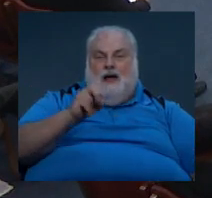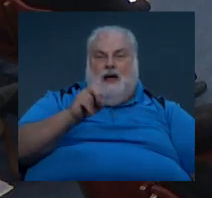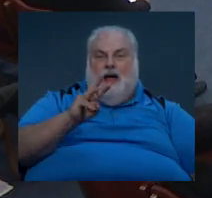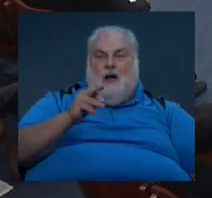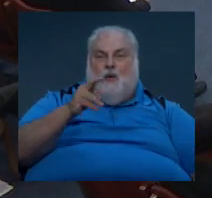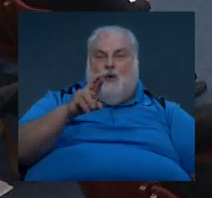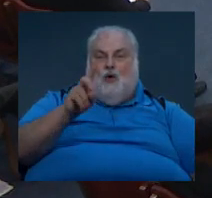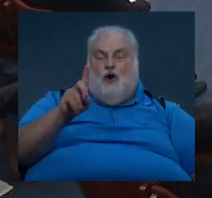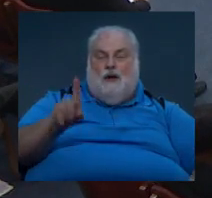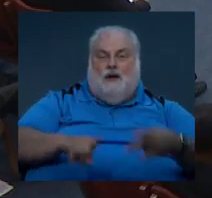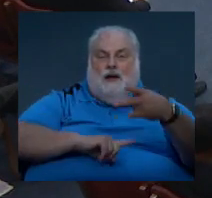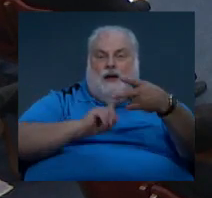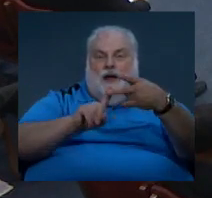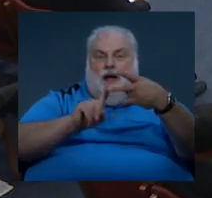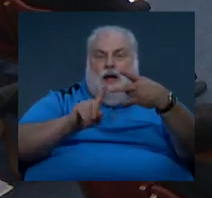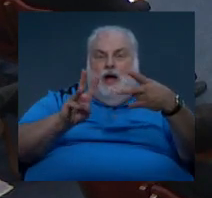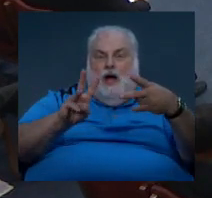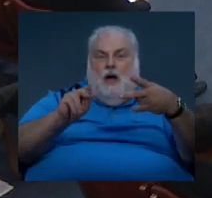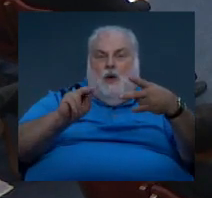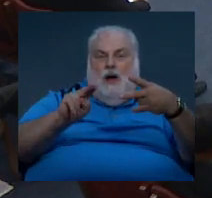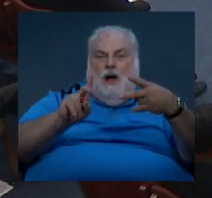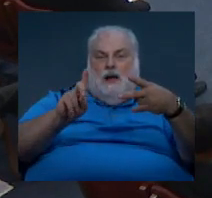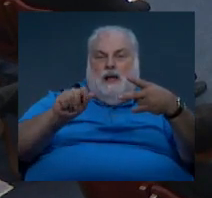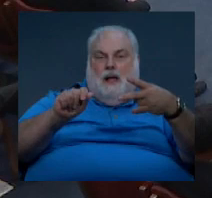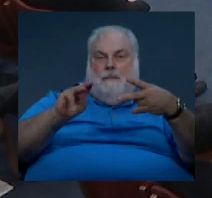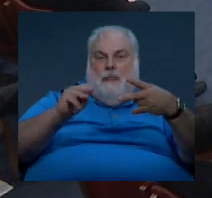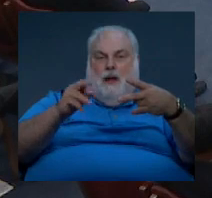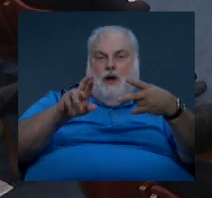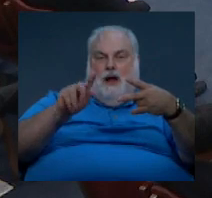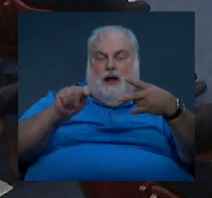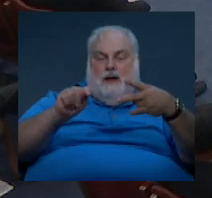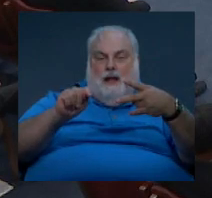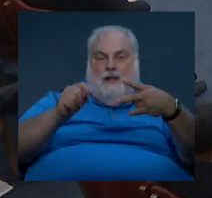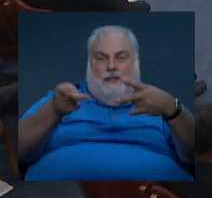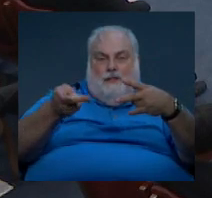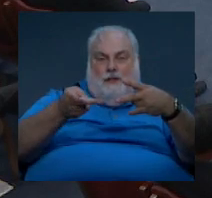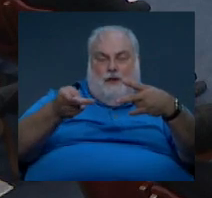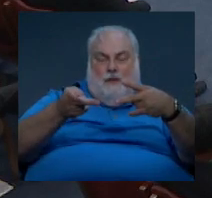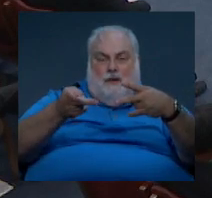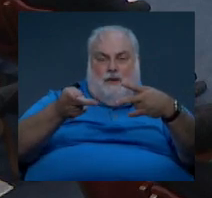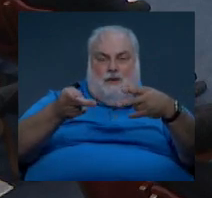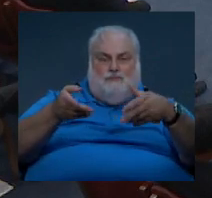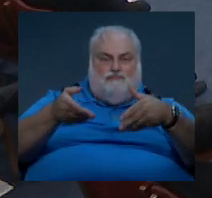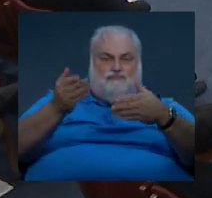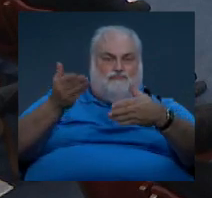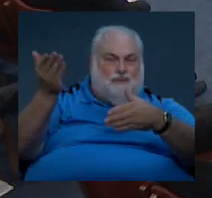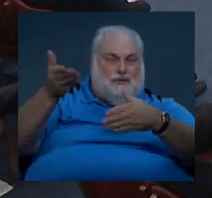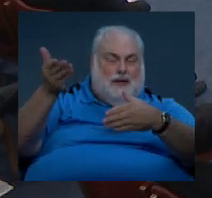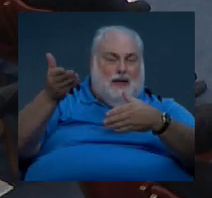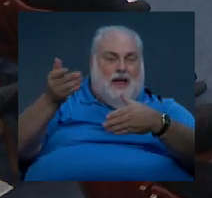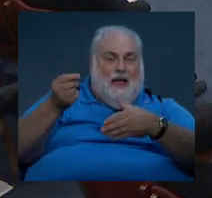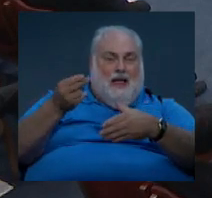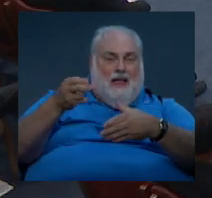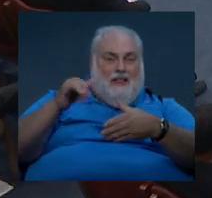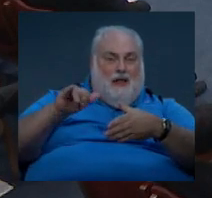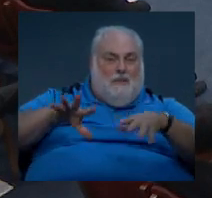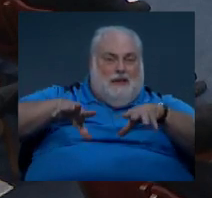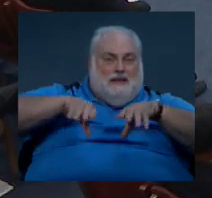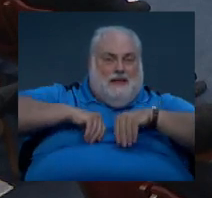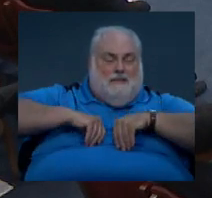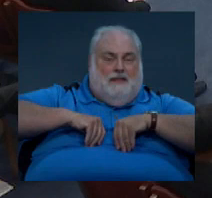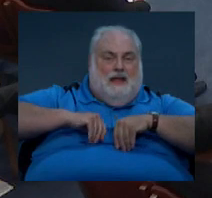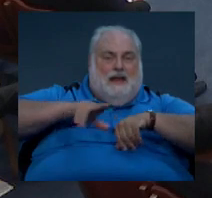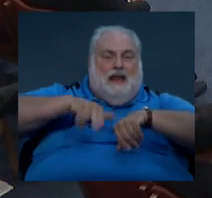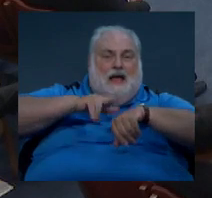Rock Field Office of the U.S. Department of Housing and Urban Development. Will be accepting the National Home Ownership Month proclamation.